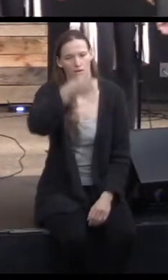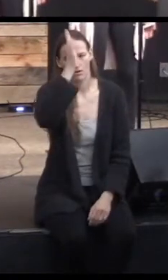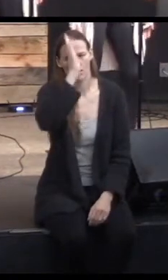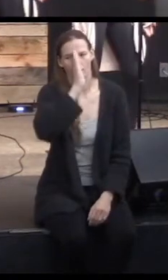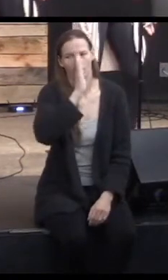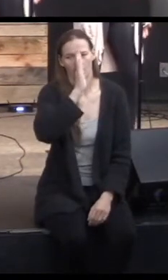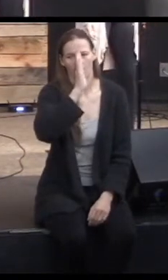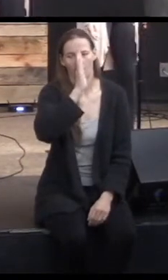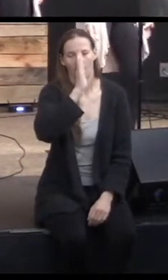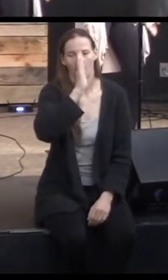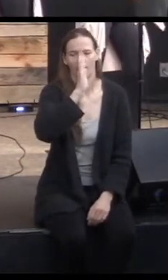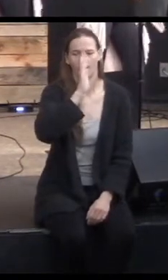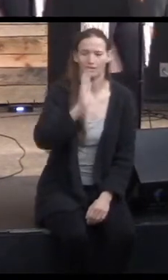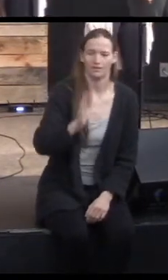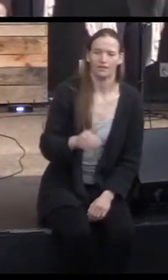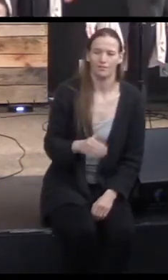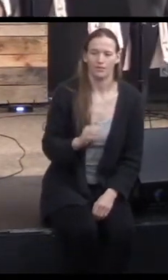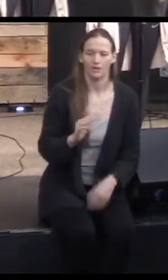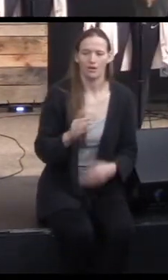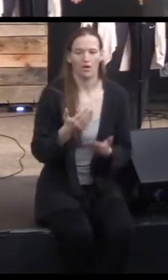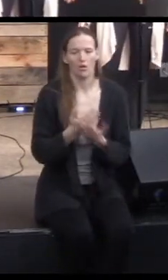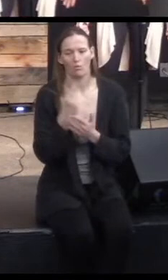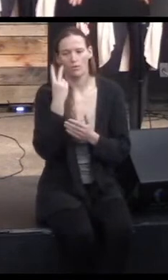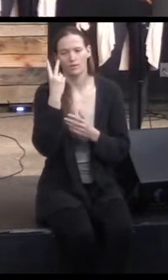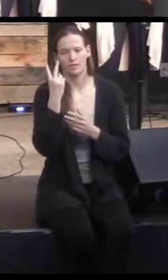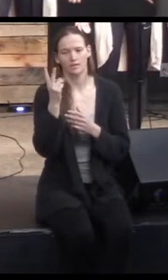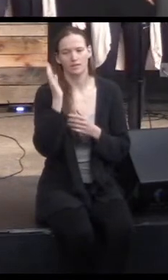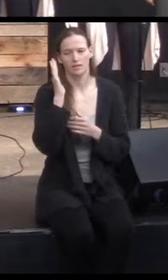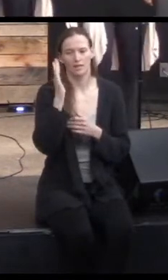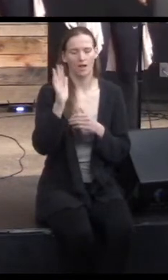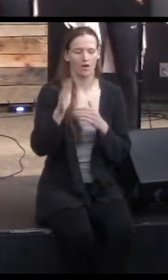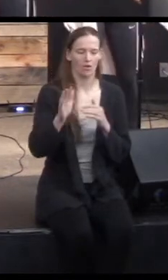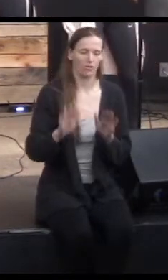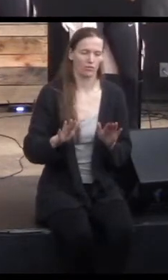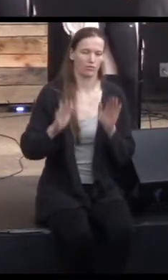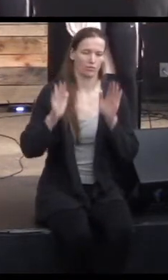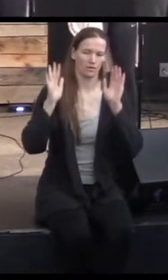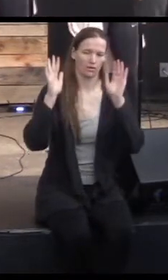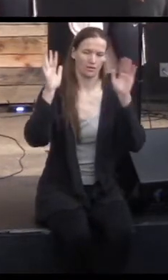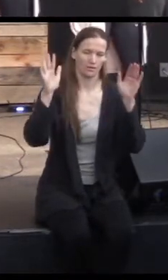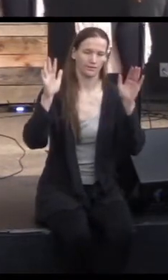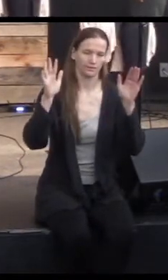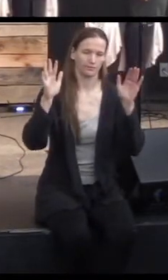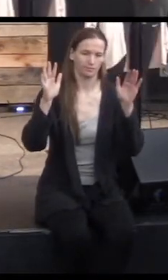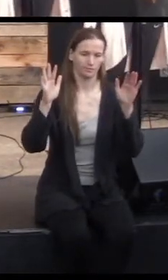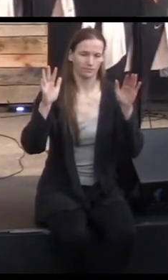is our God, and all will see